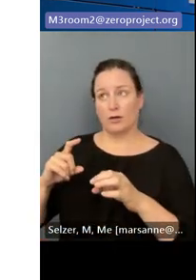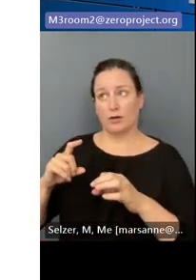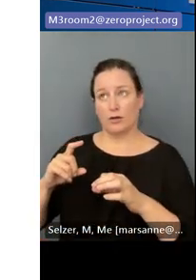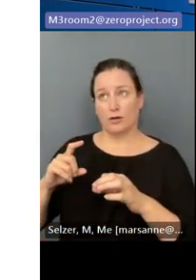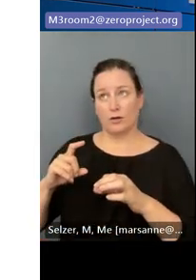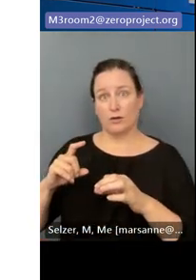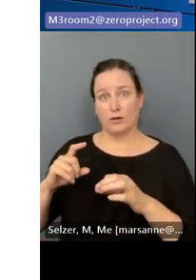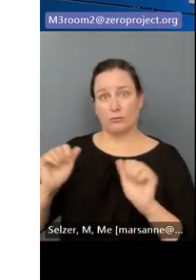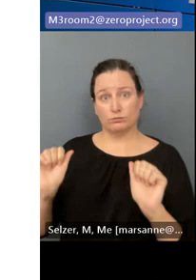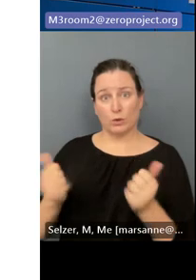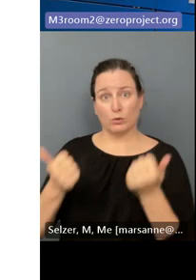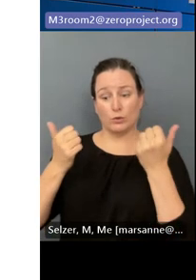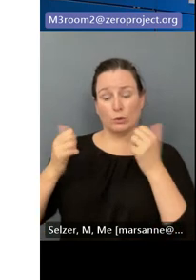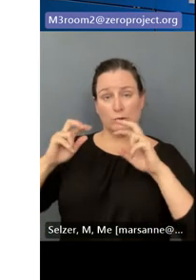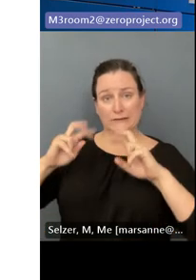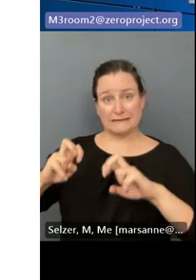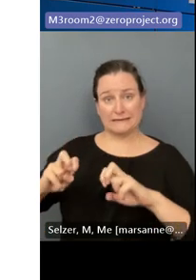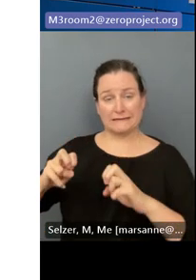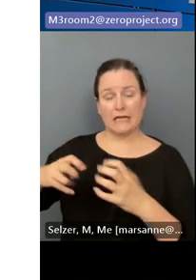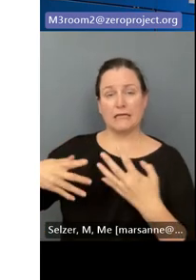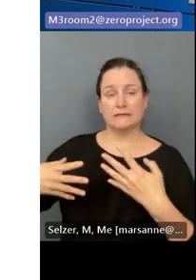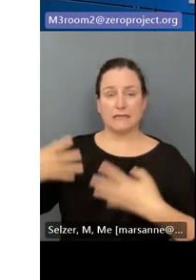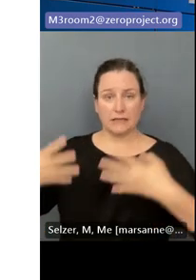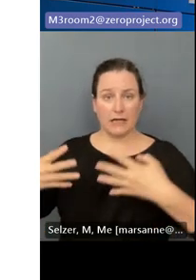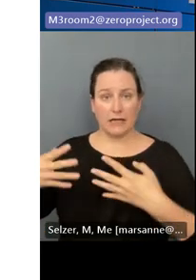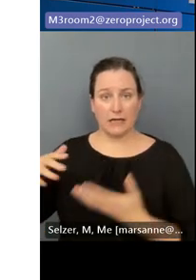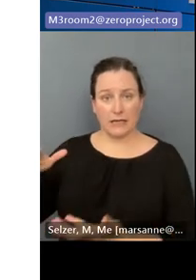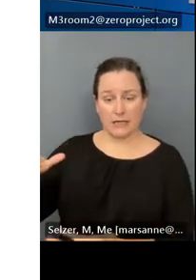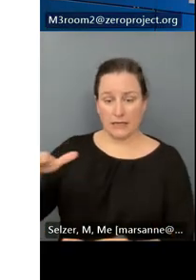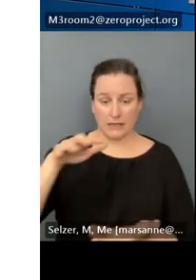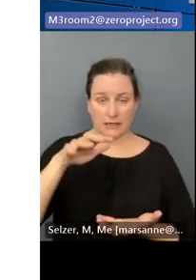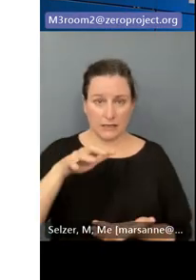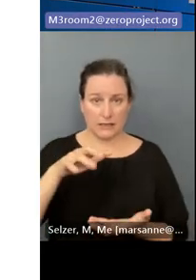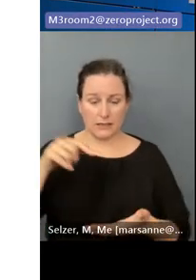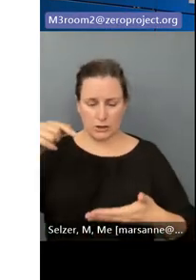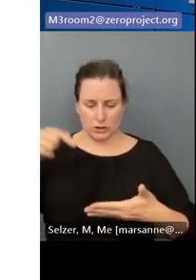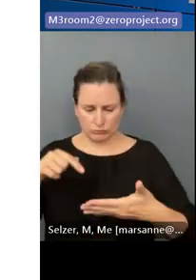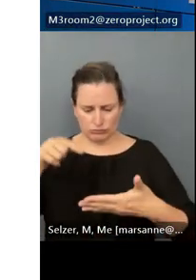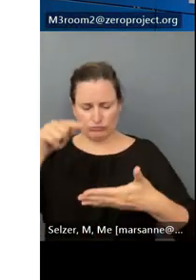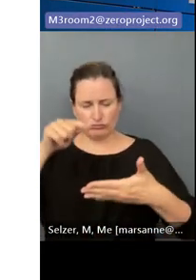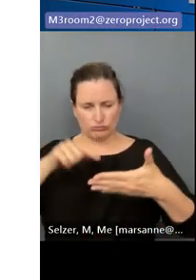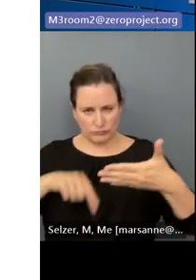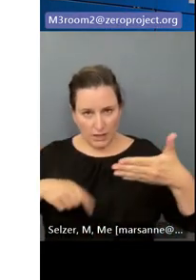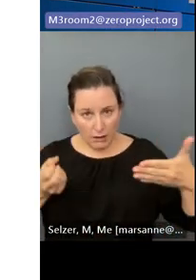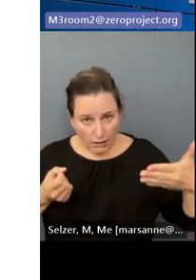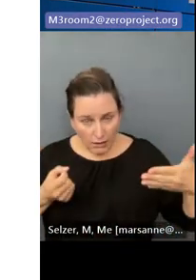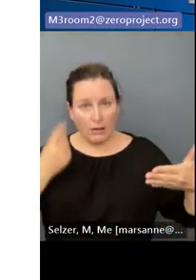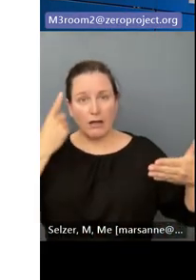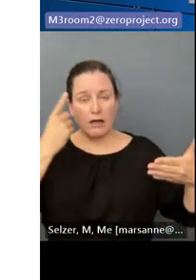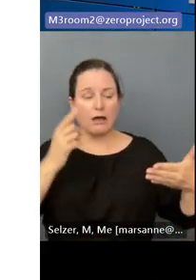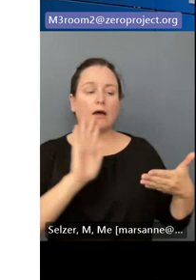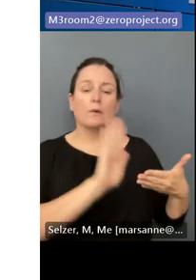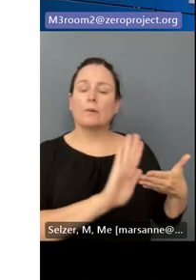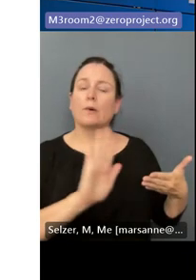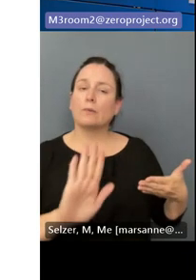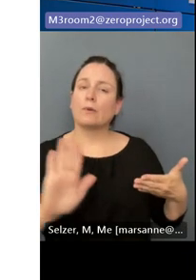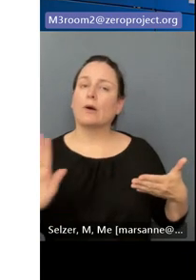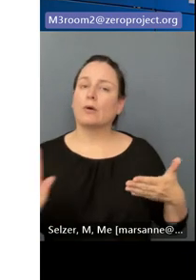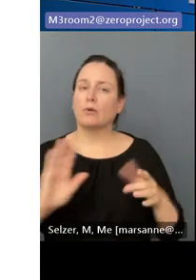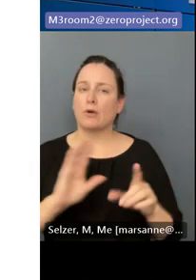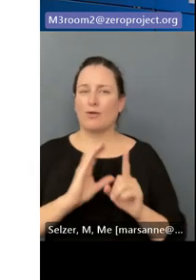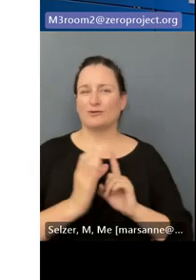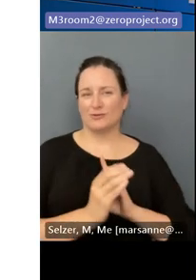to help the spaces to change of the culture, because I think it's more